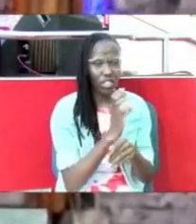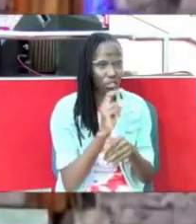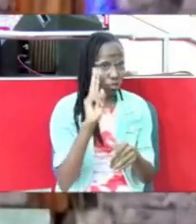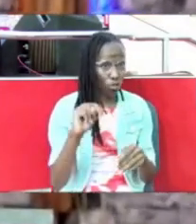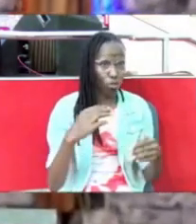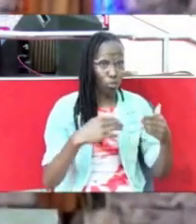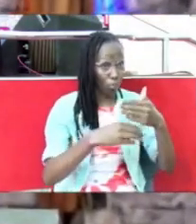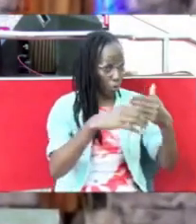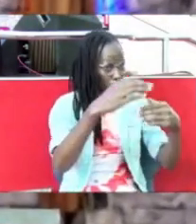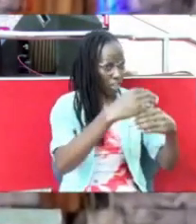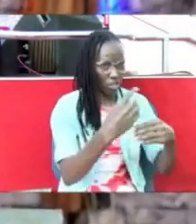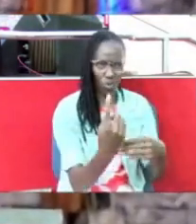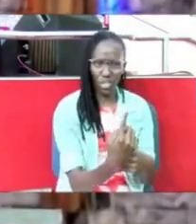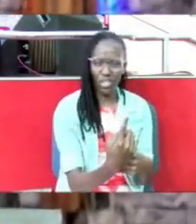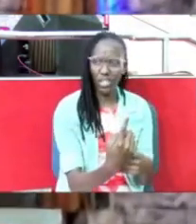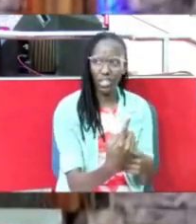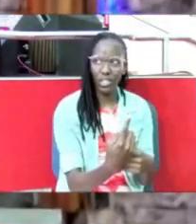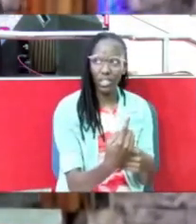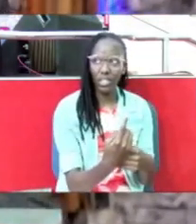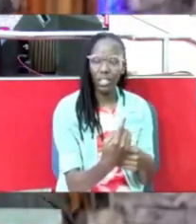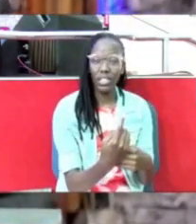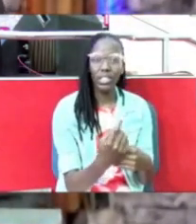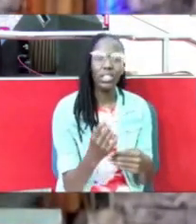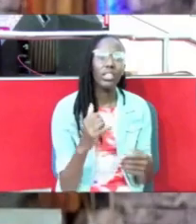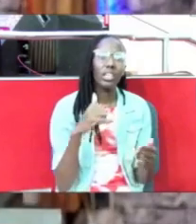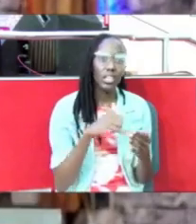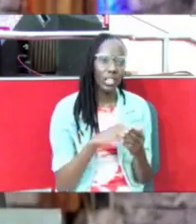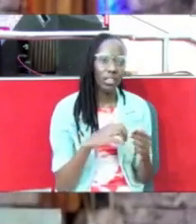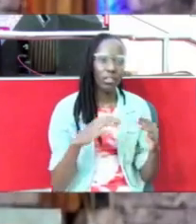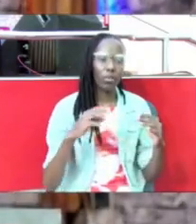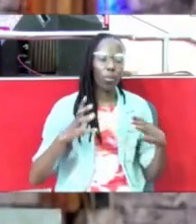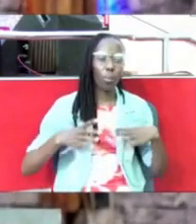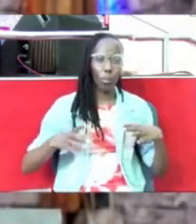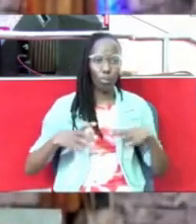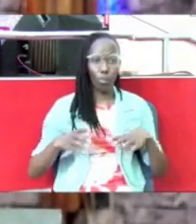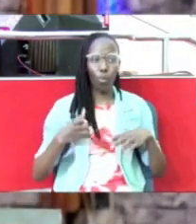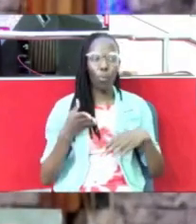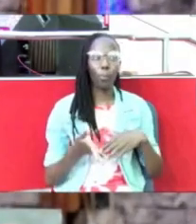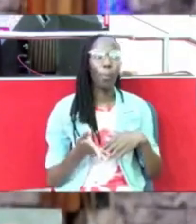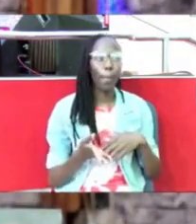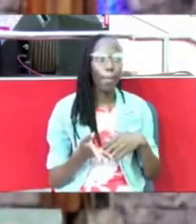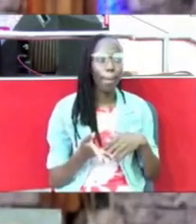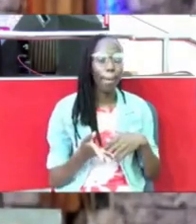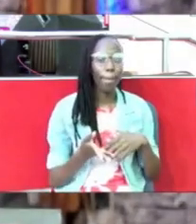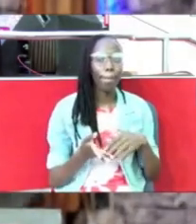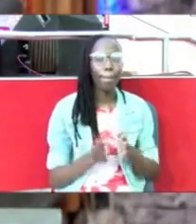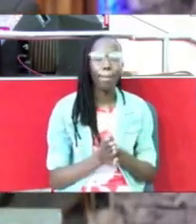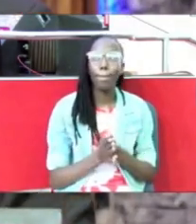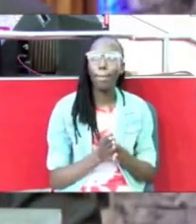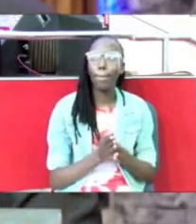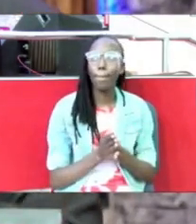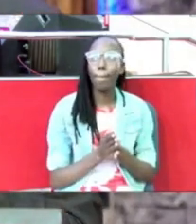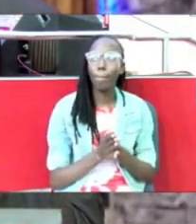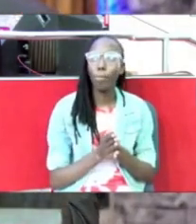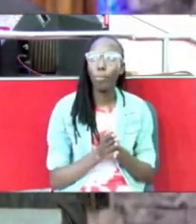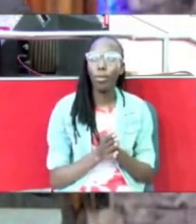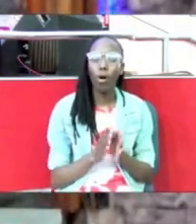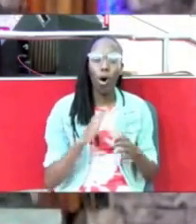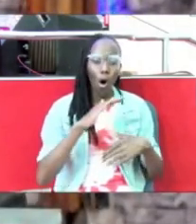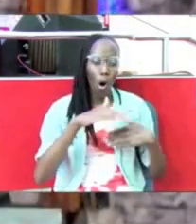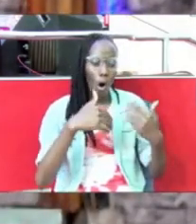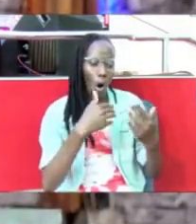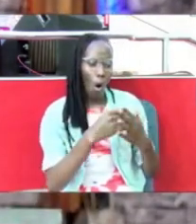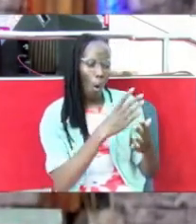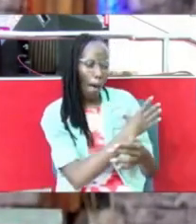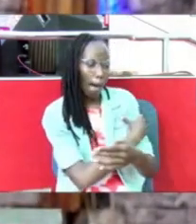si jengo hili. It's we God's people. Ni sisi ambao ni watu wa Mungu. And all the powers of hell